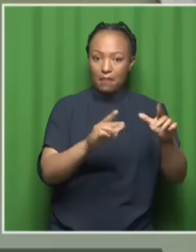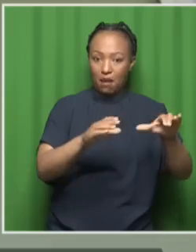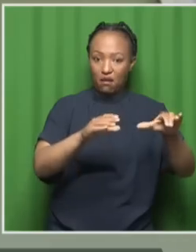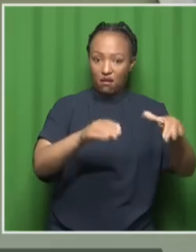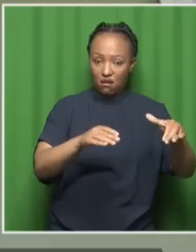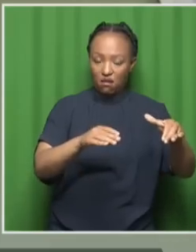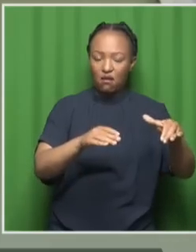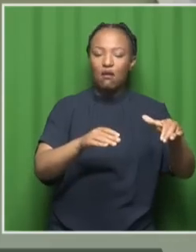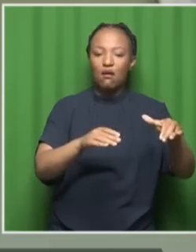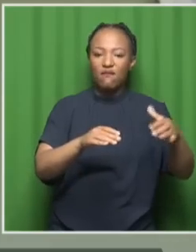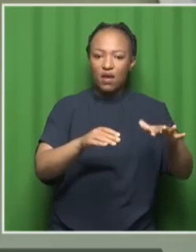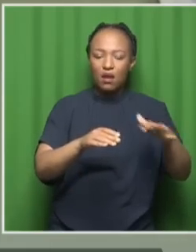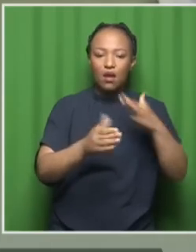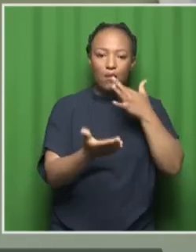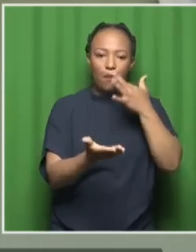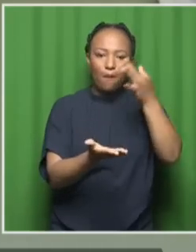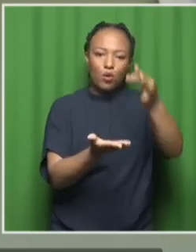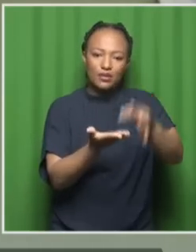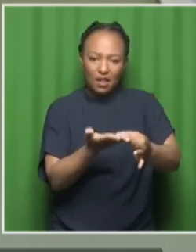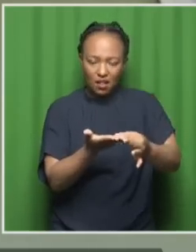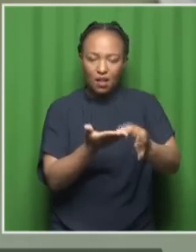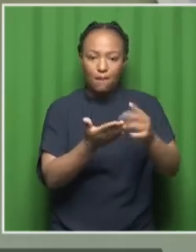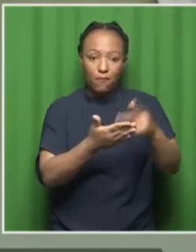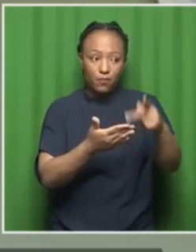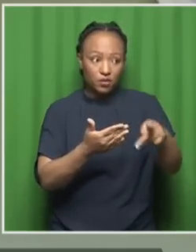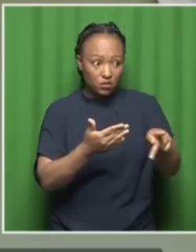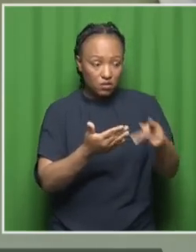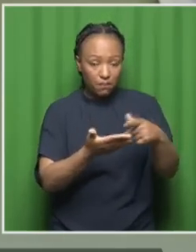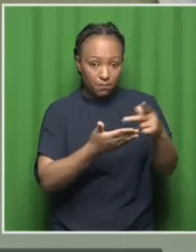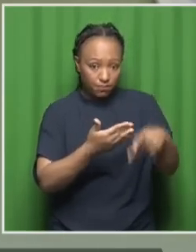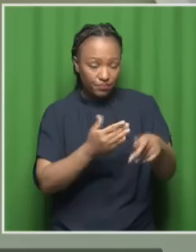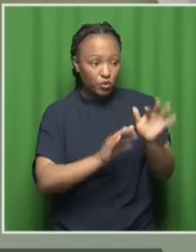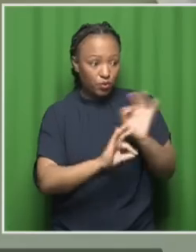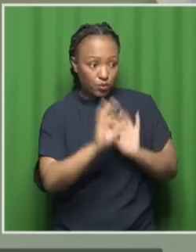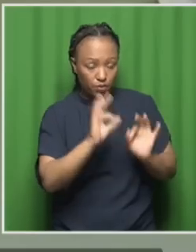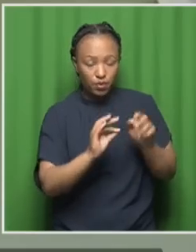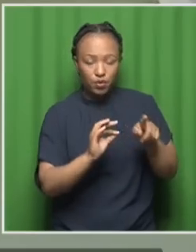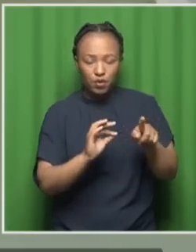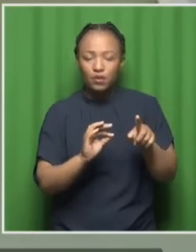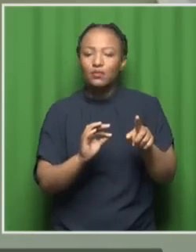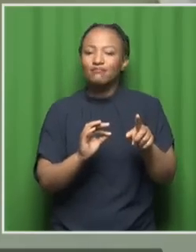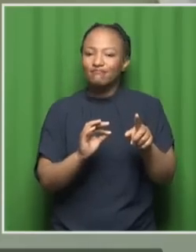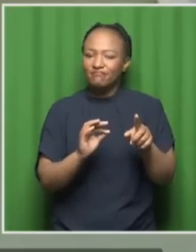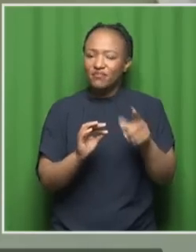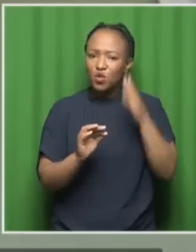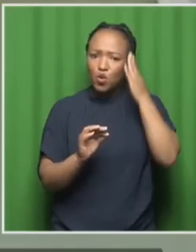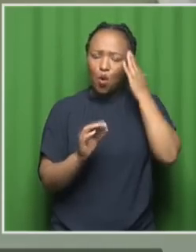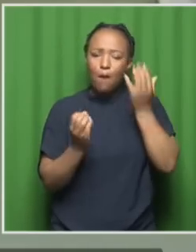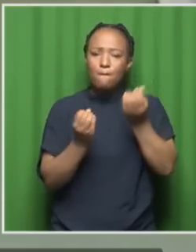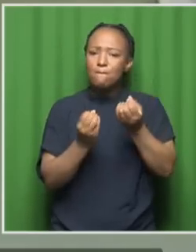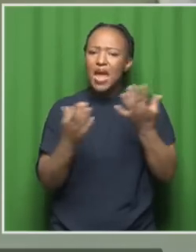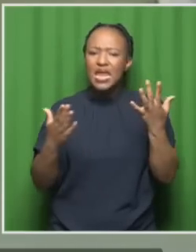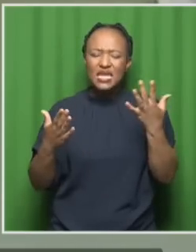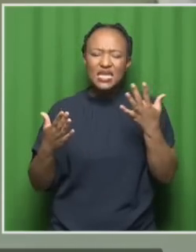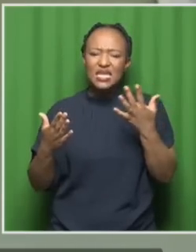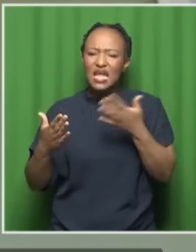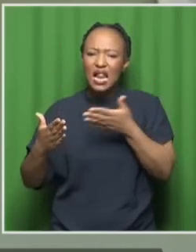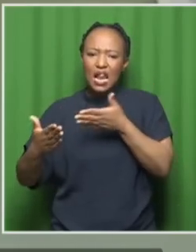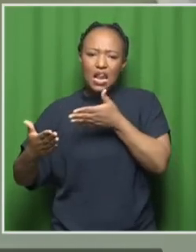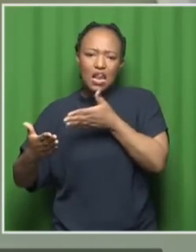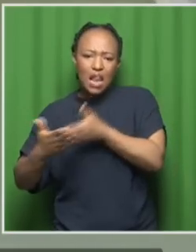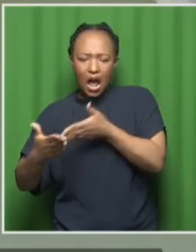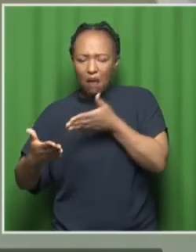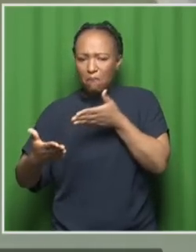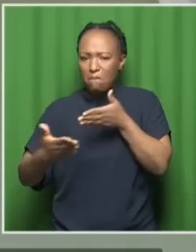proposals, the project that you are talking about. But, you know, there was so much red tape around it